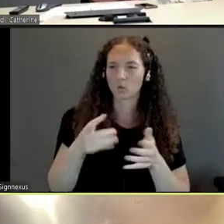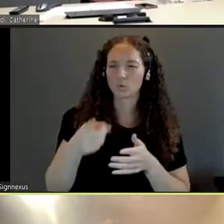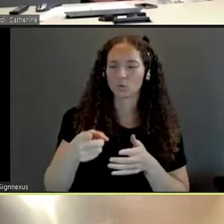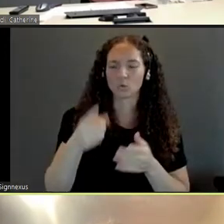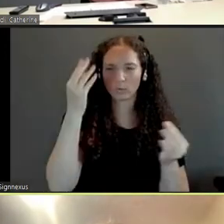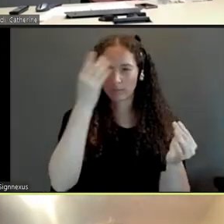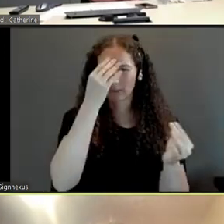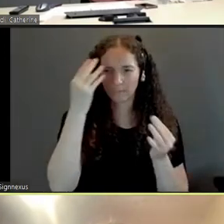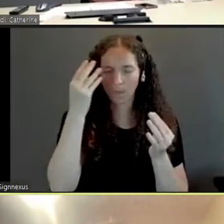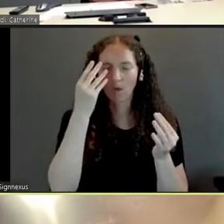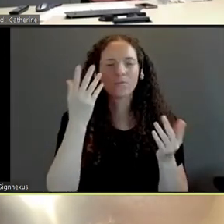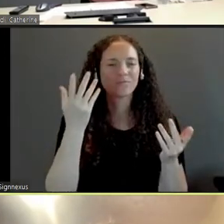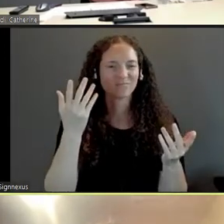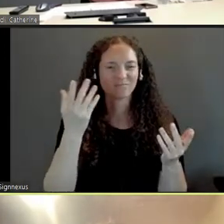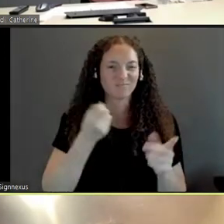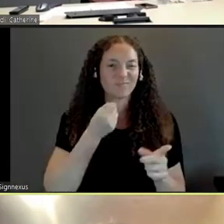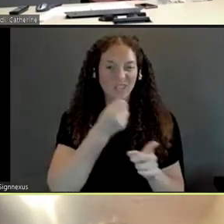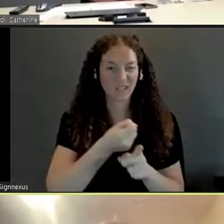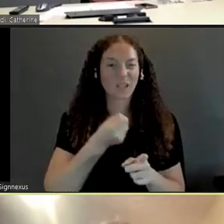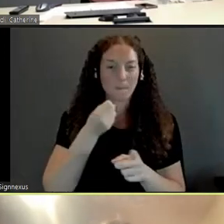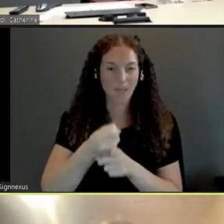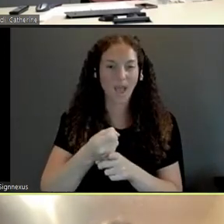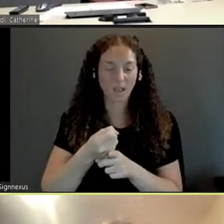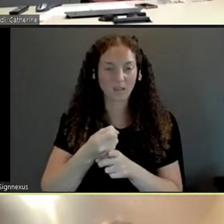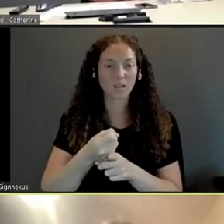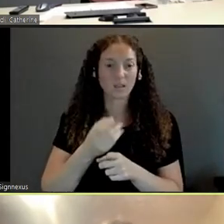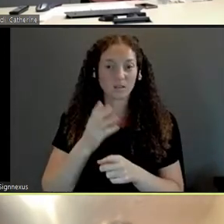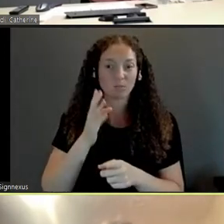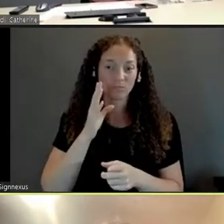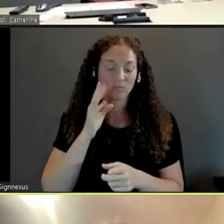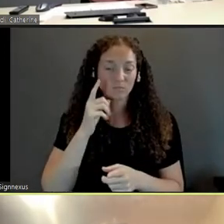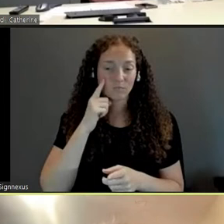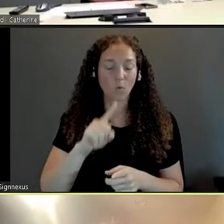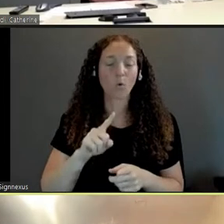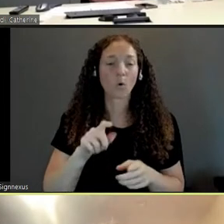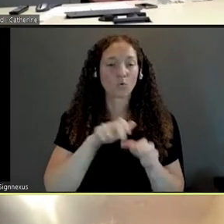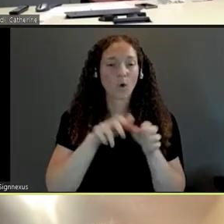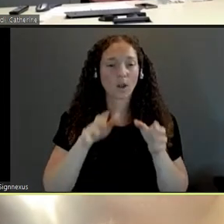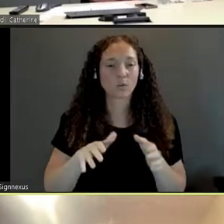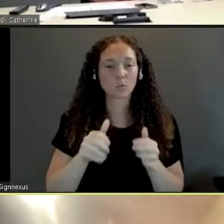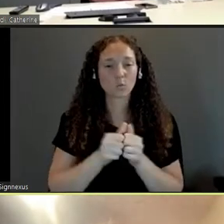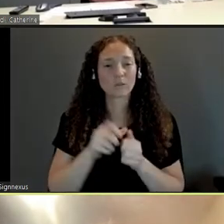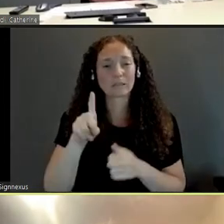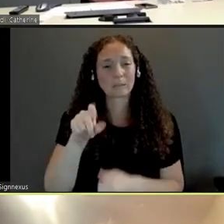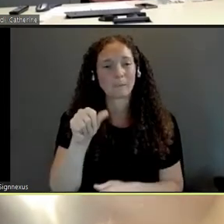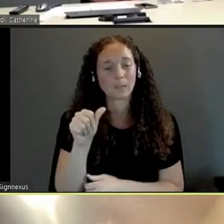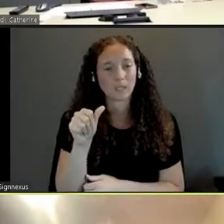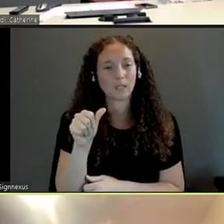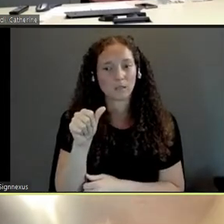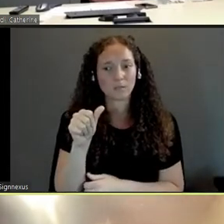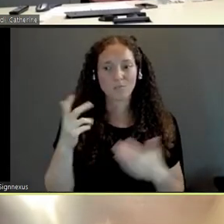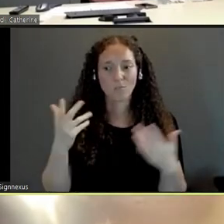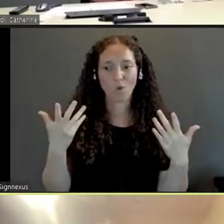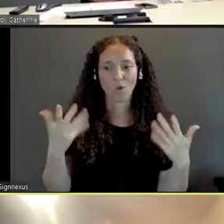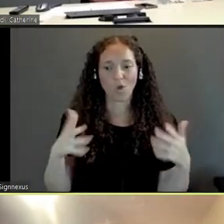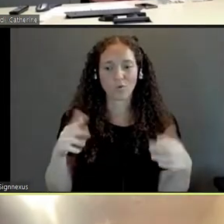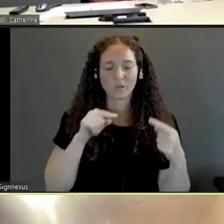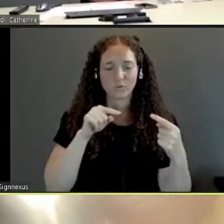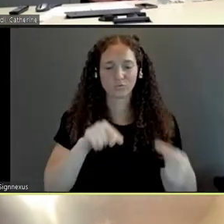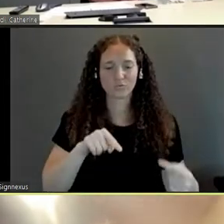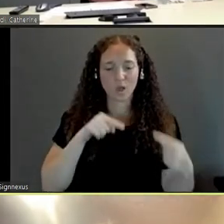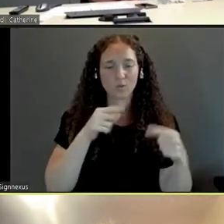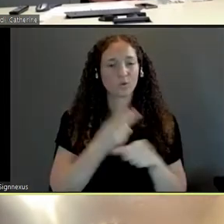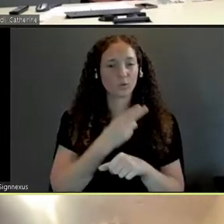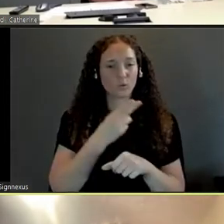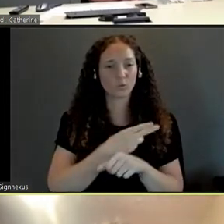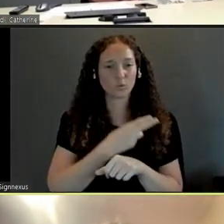these changes are going to have on riders with disabilities who already struggle to use the